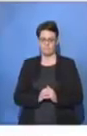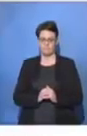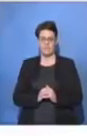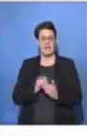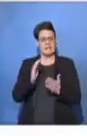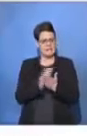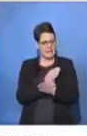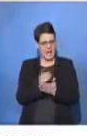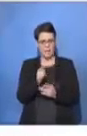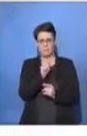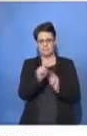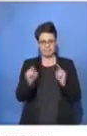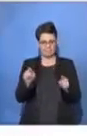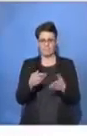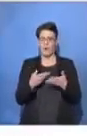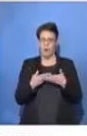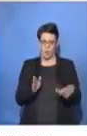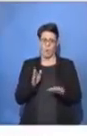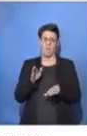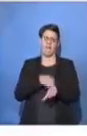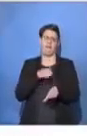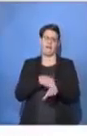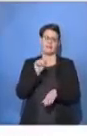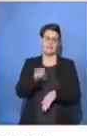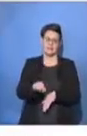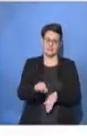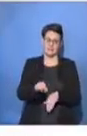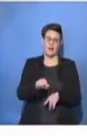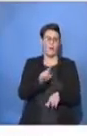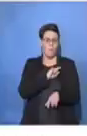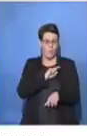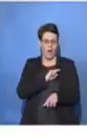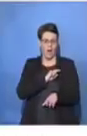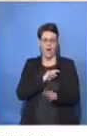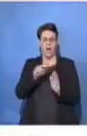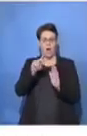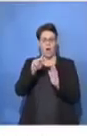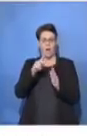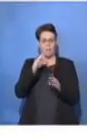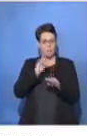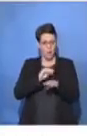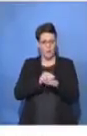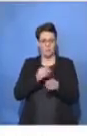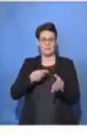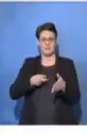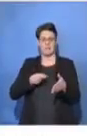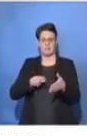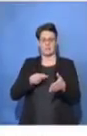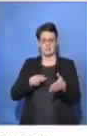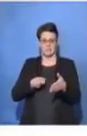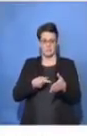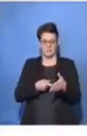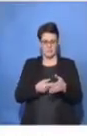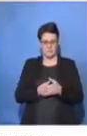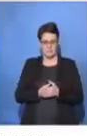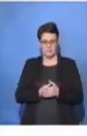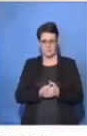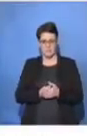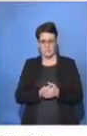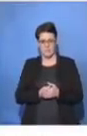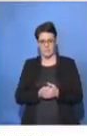Some voting stations opened late due to problems with the scanners, the zipstick.